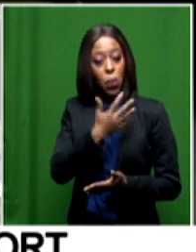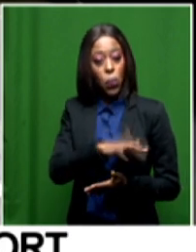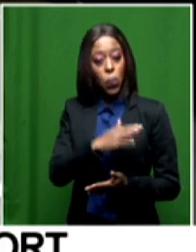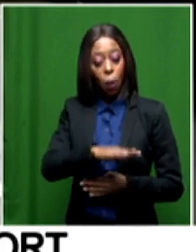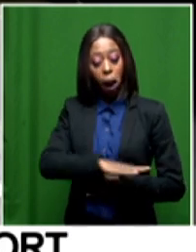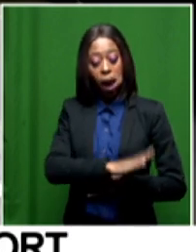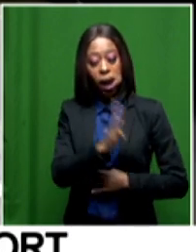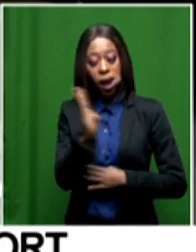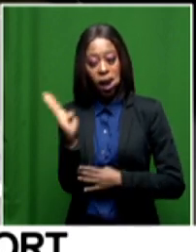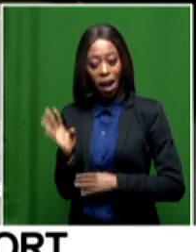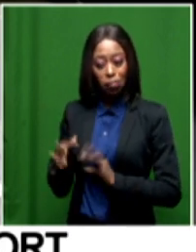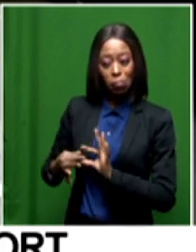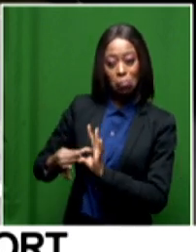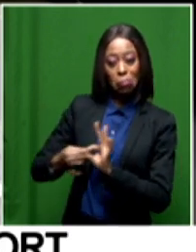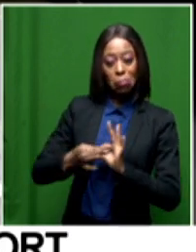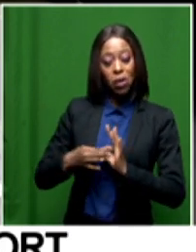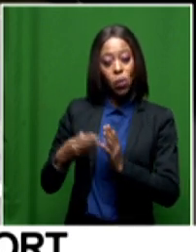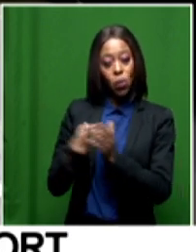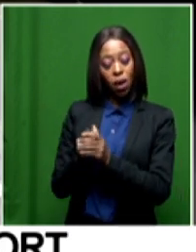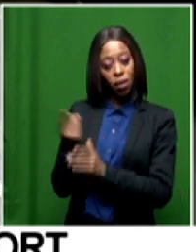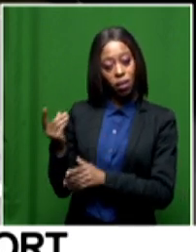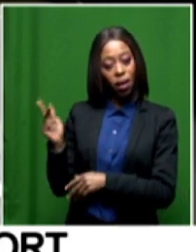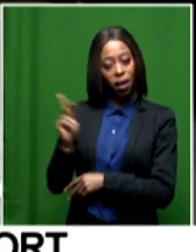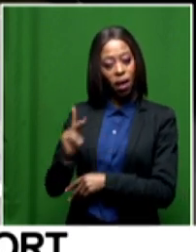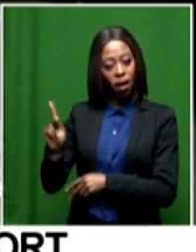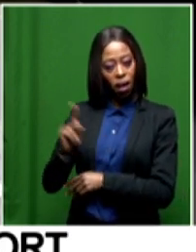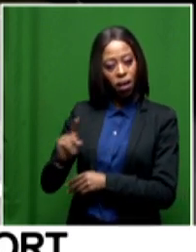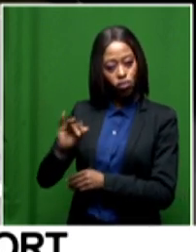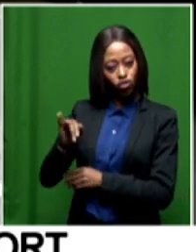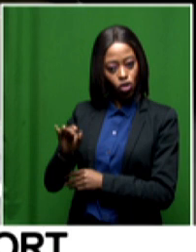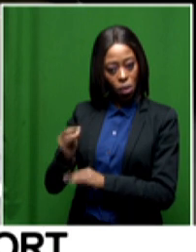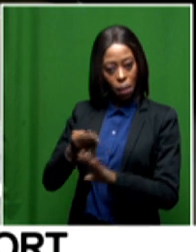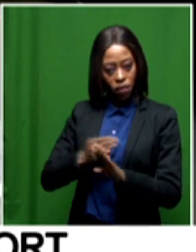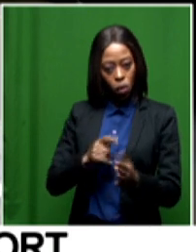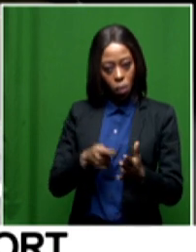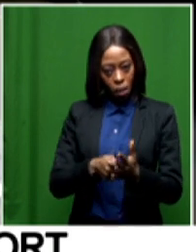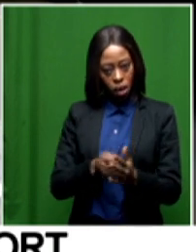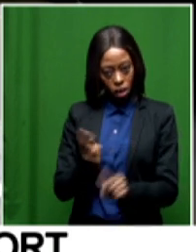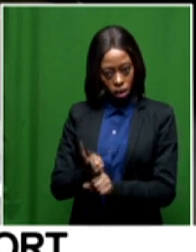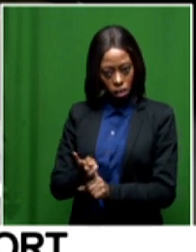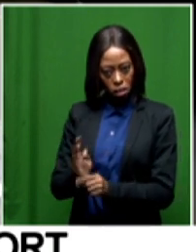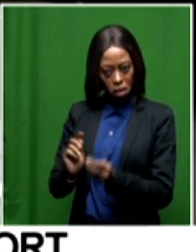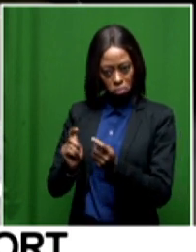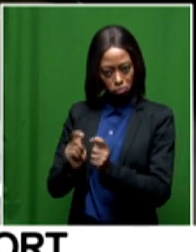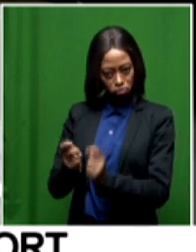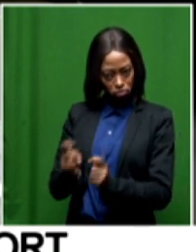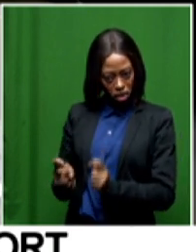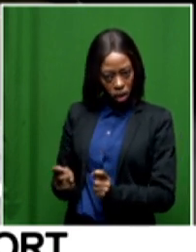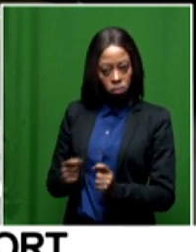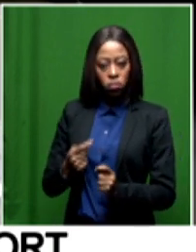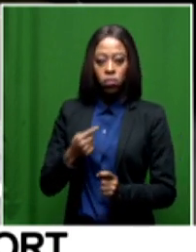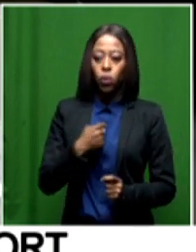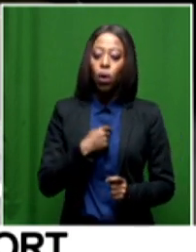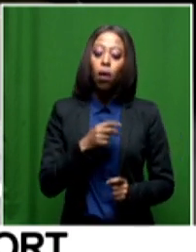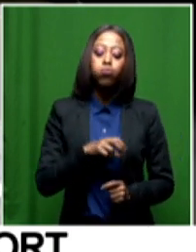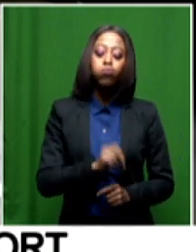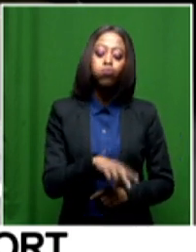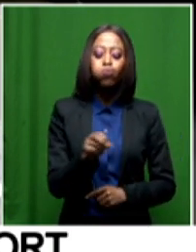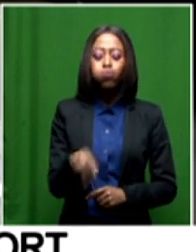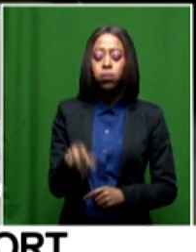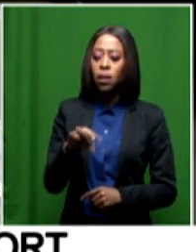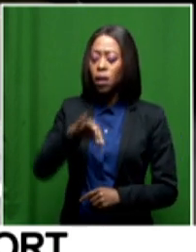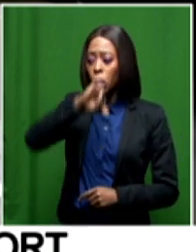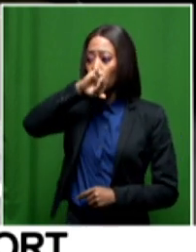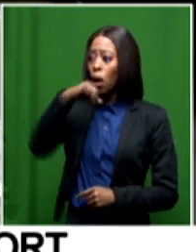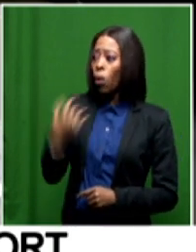day with Lewis Hamilton at Kyalami Racetrack before it was bought and redone. And we went around the track together, and he loved it.